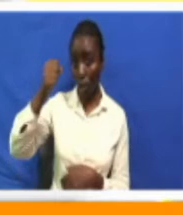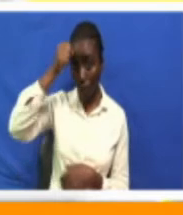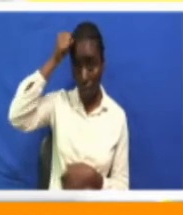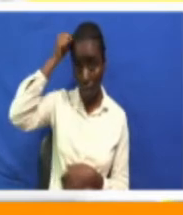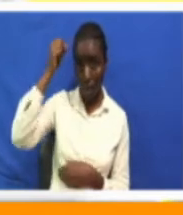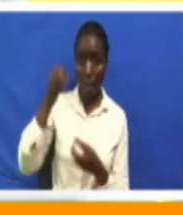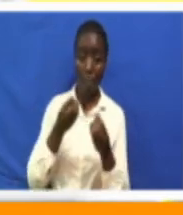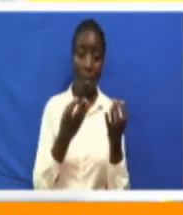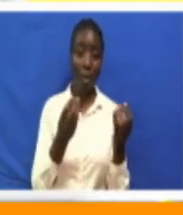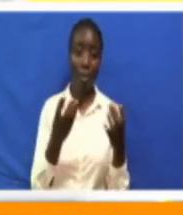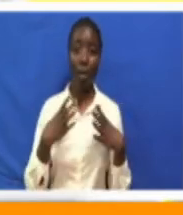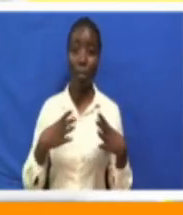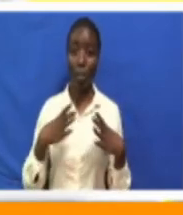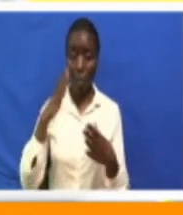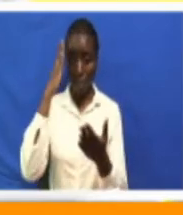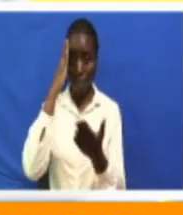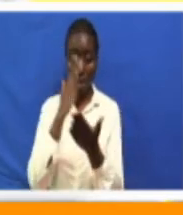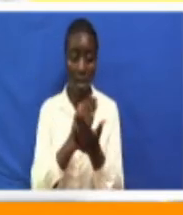foreign